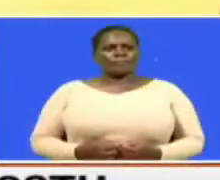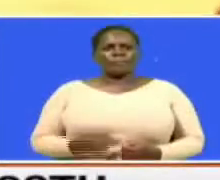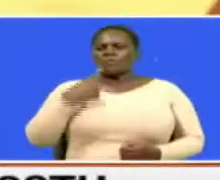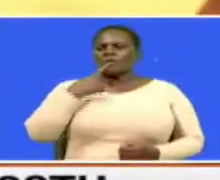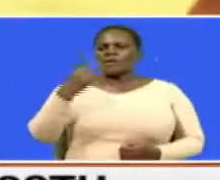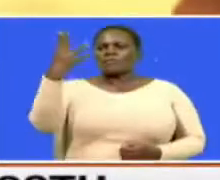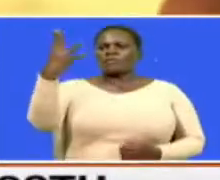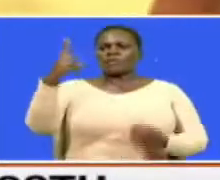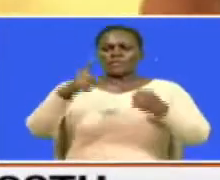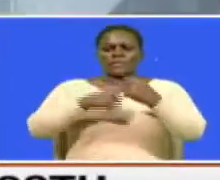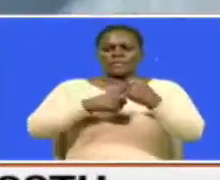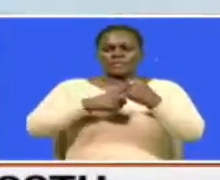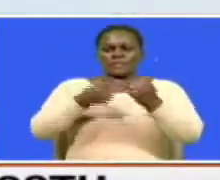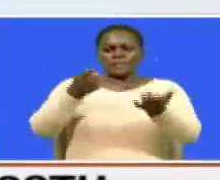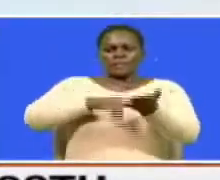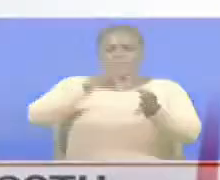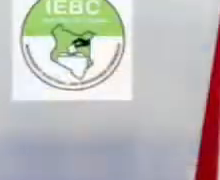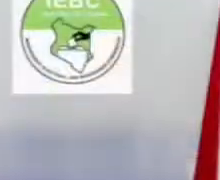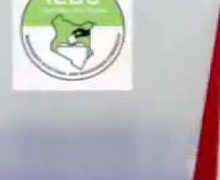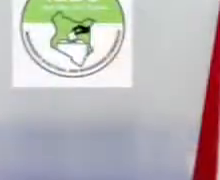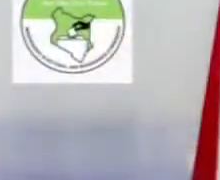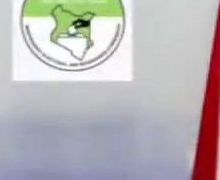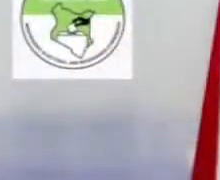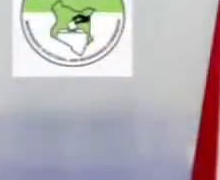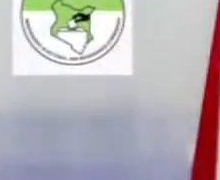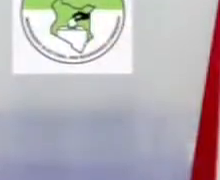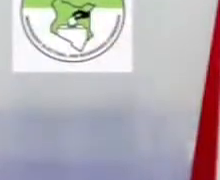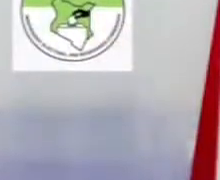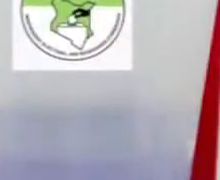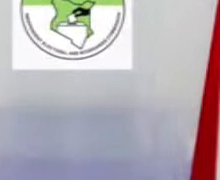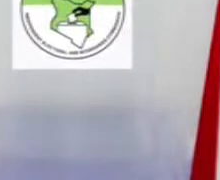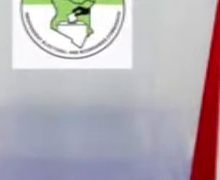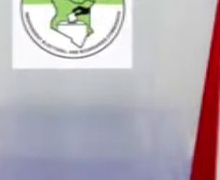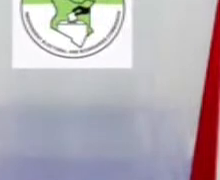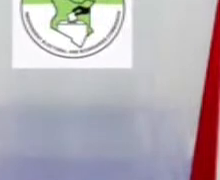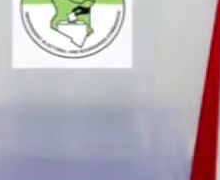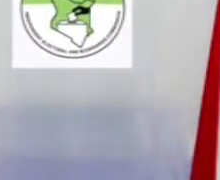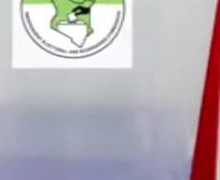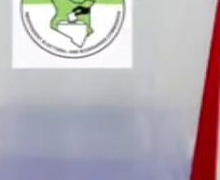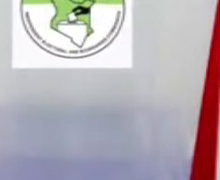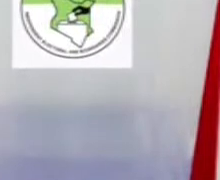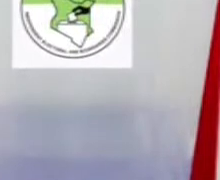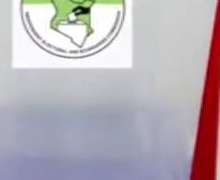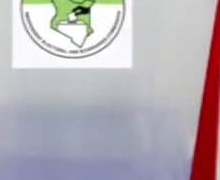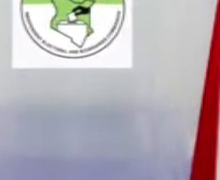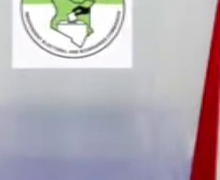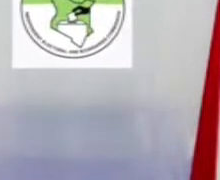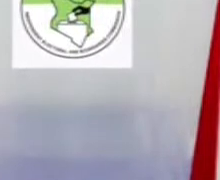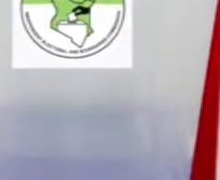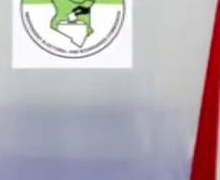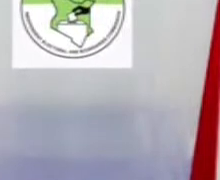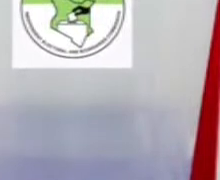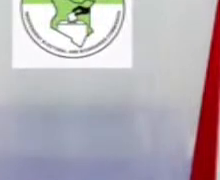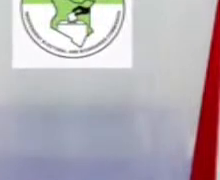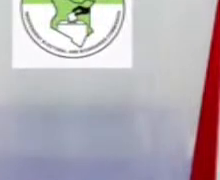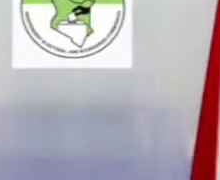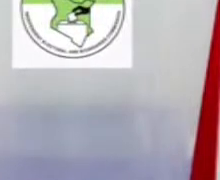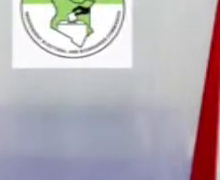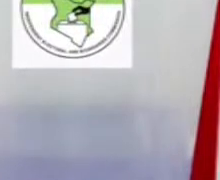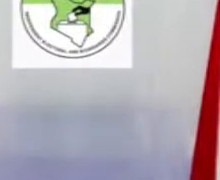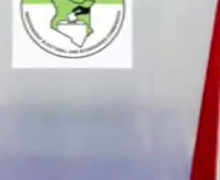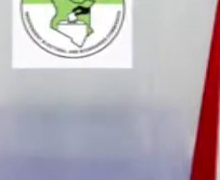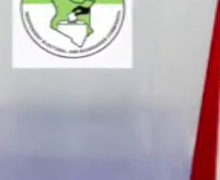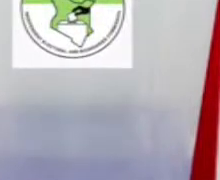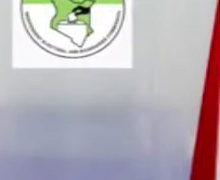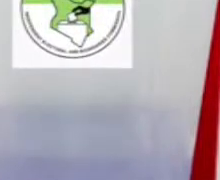51,146 registered voters, it will be a battle between Mark Lomunokol of UDA, Titus Lote of Kenya Union Party, and